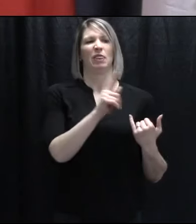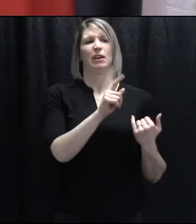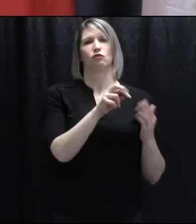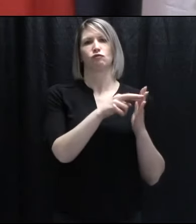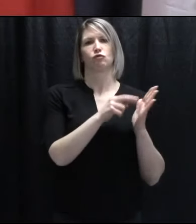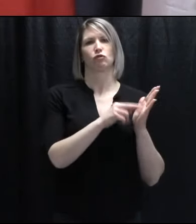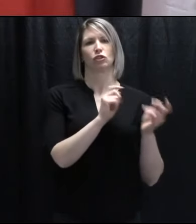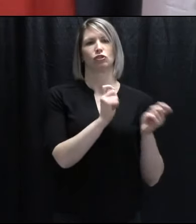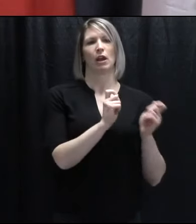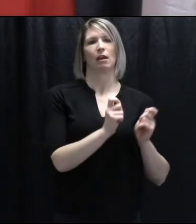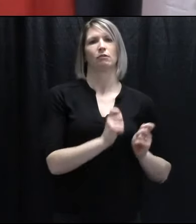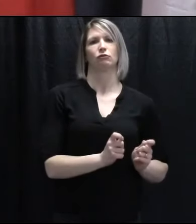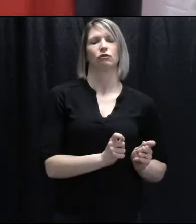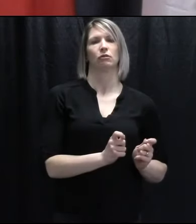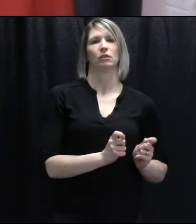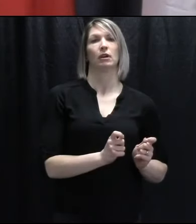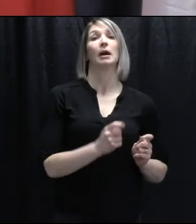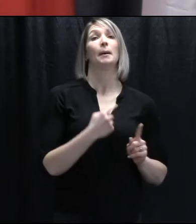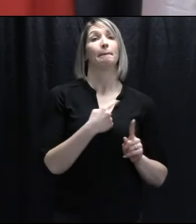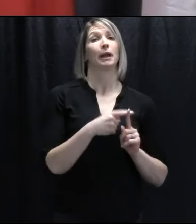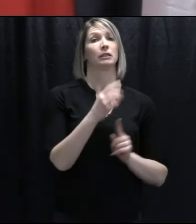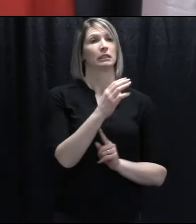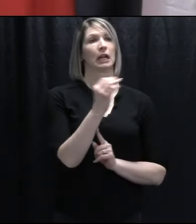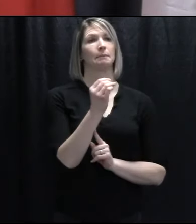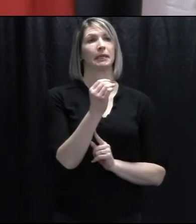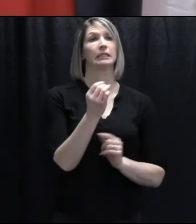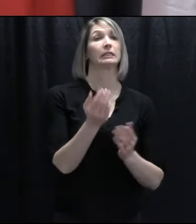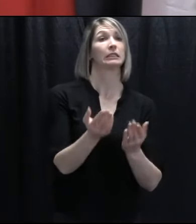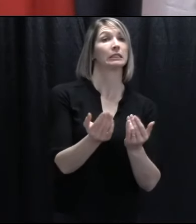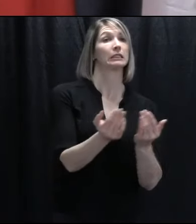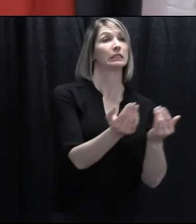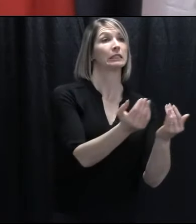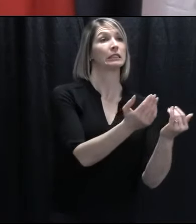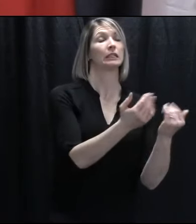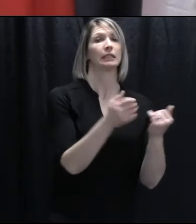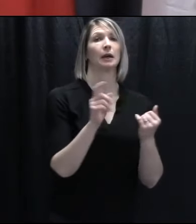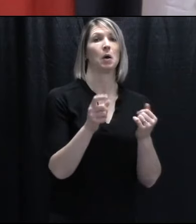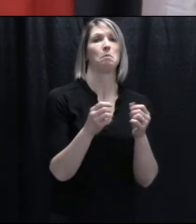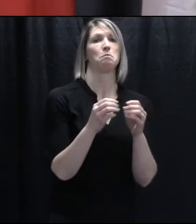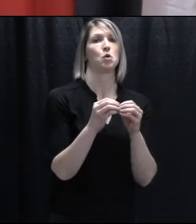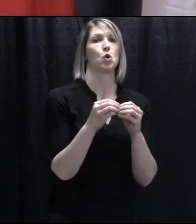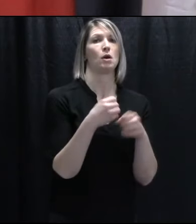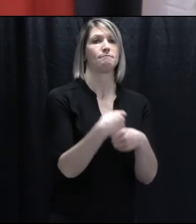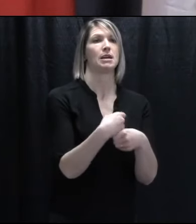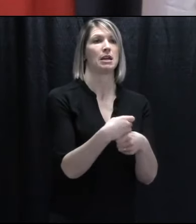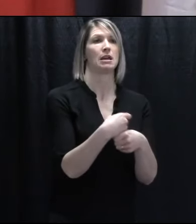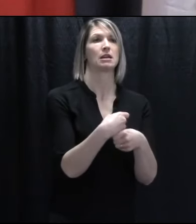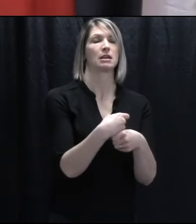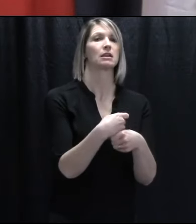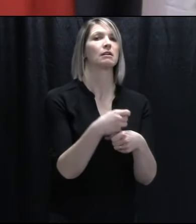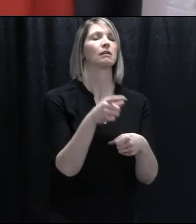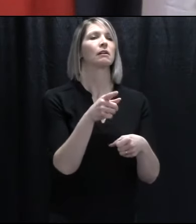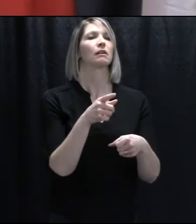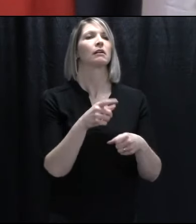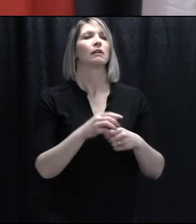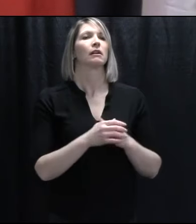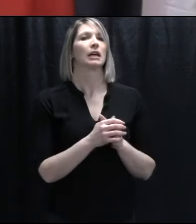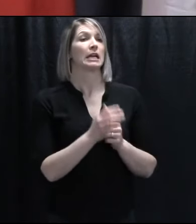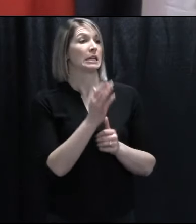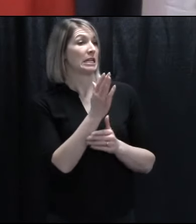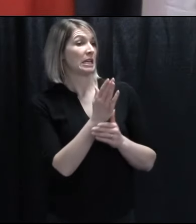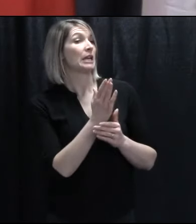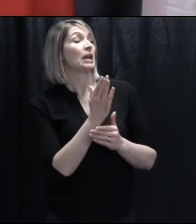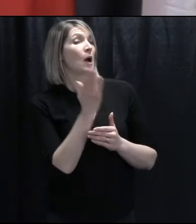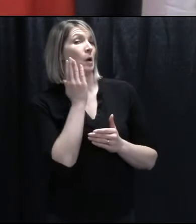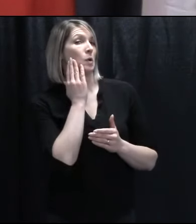now. So we're seeing a number of companies in Ontario being retrofitted to manufacture ventilators, and this is a